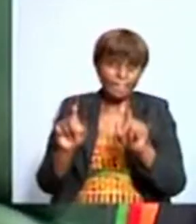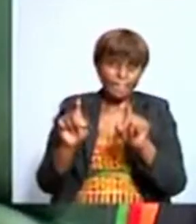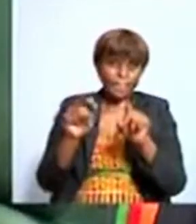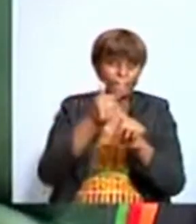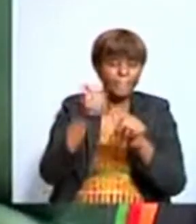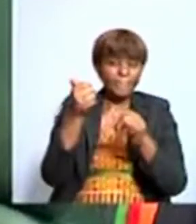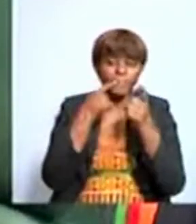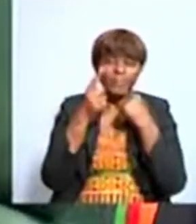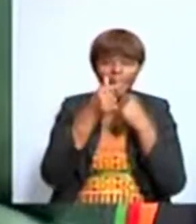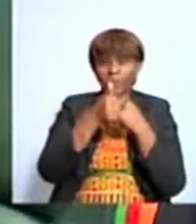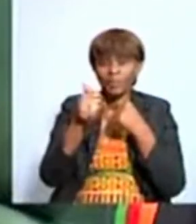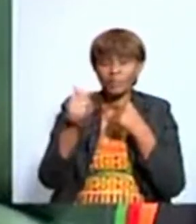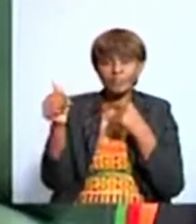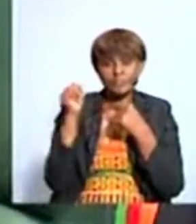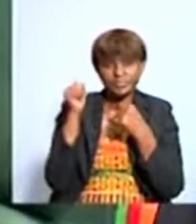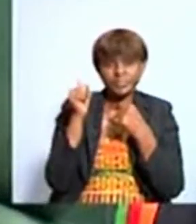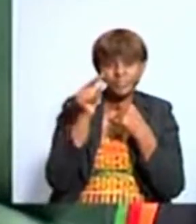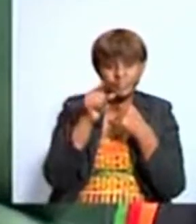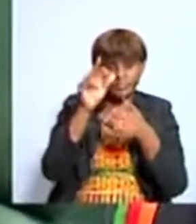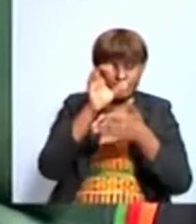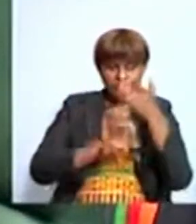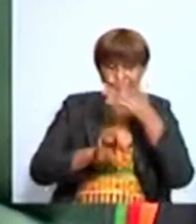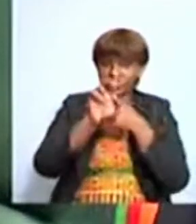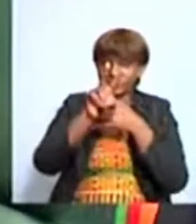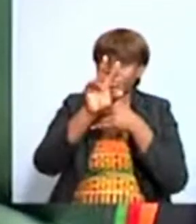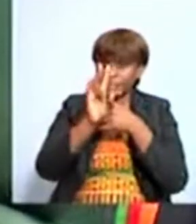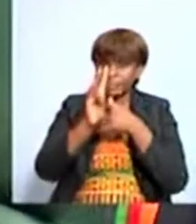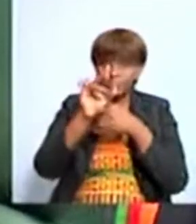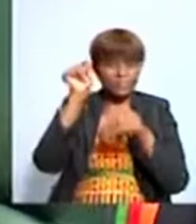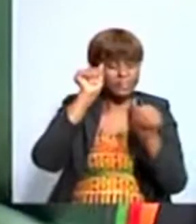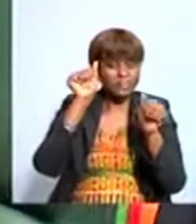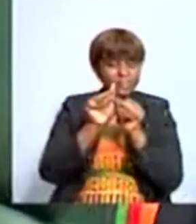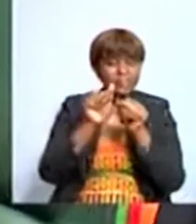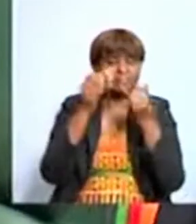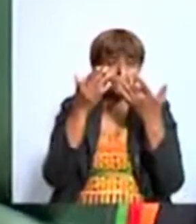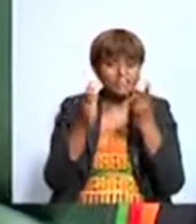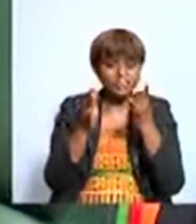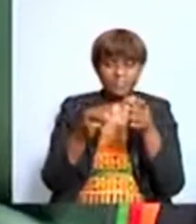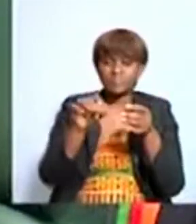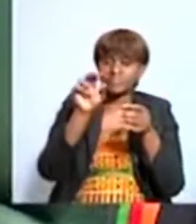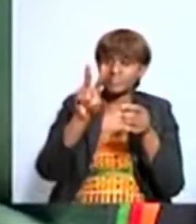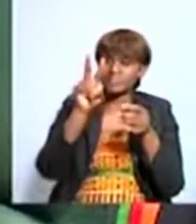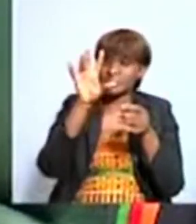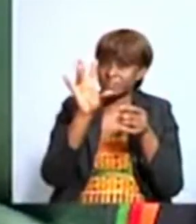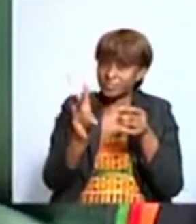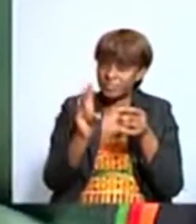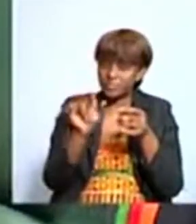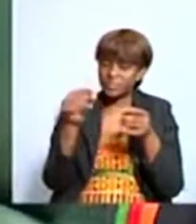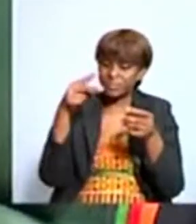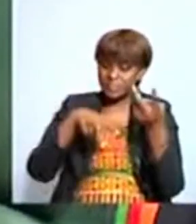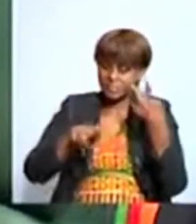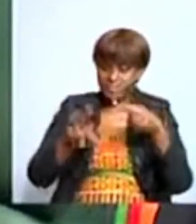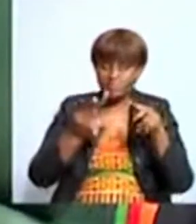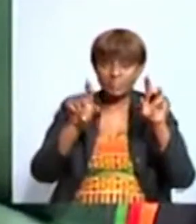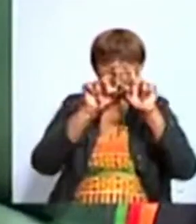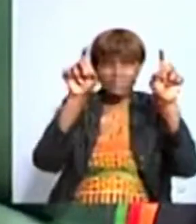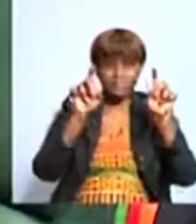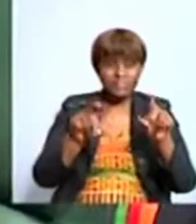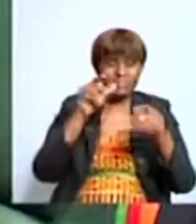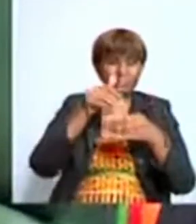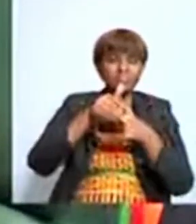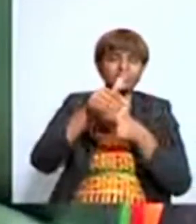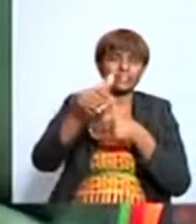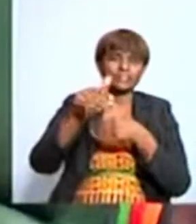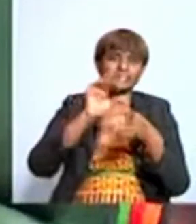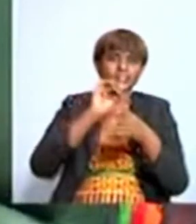Any debate, any objection, clause 27 is agreed to. 27, duplicate certificate of registration